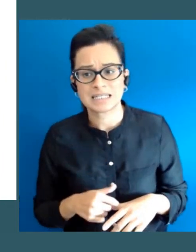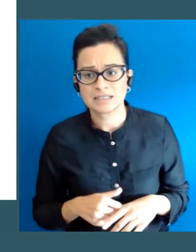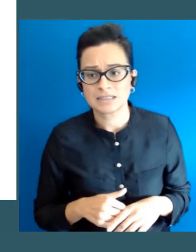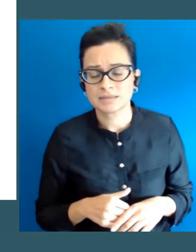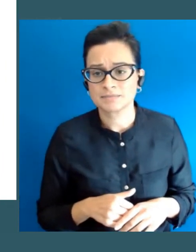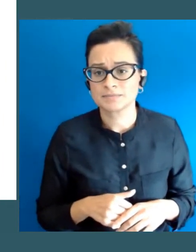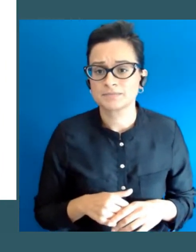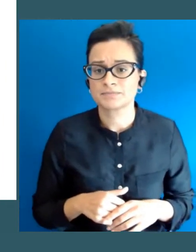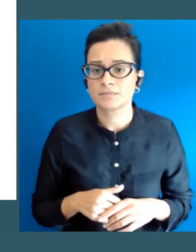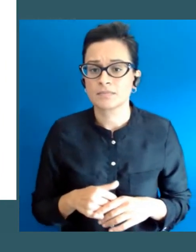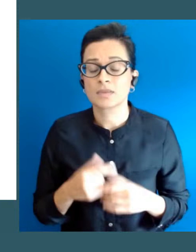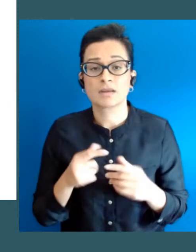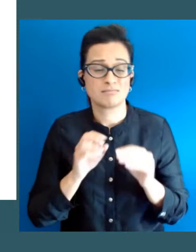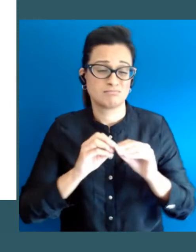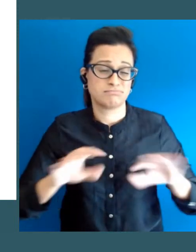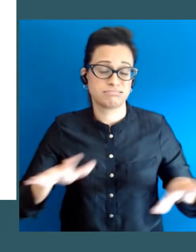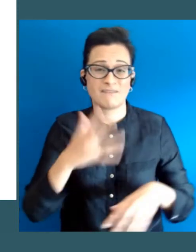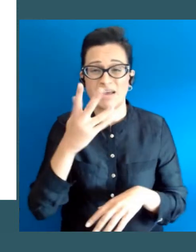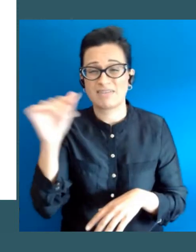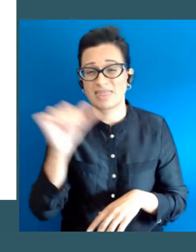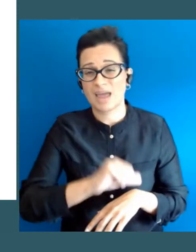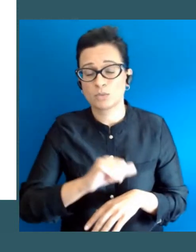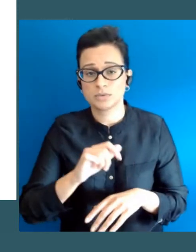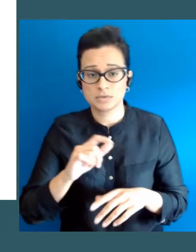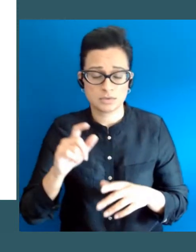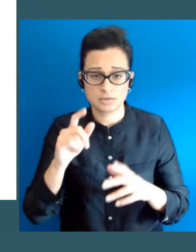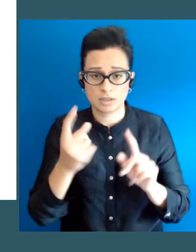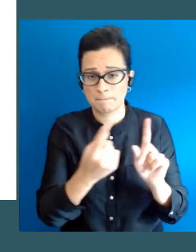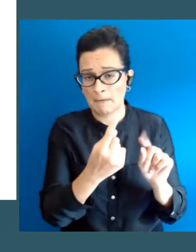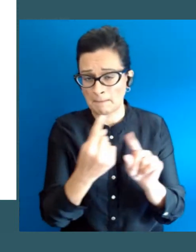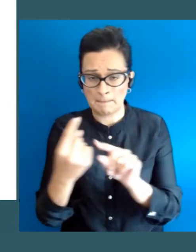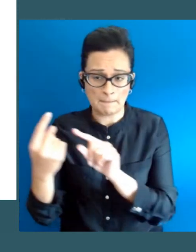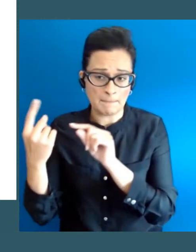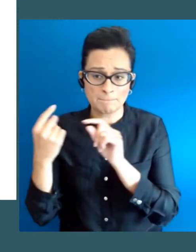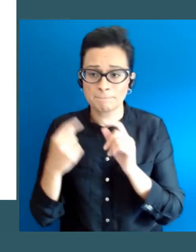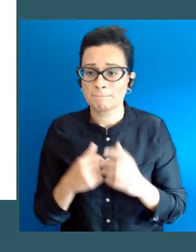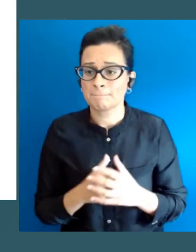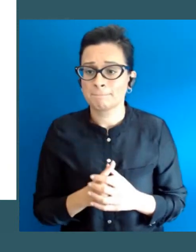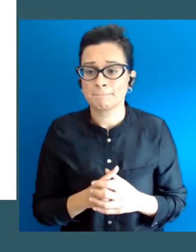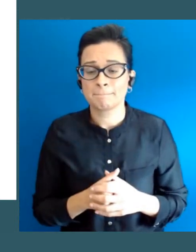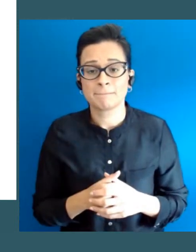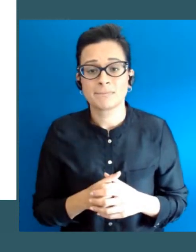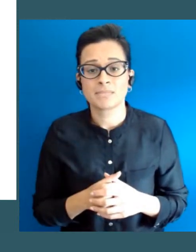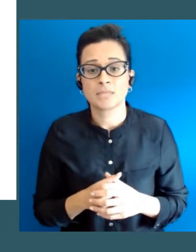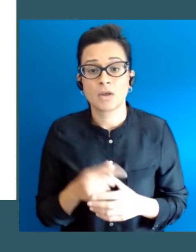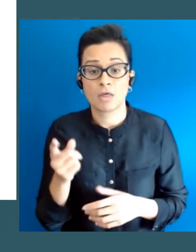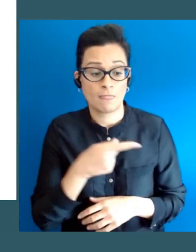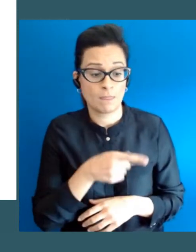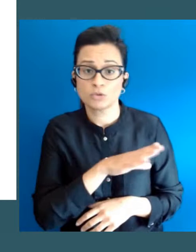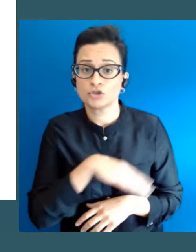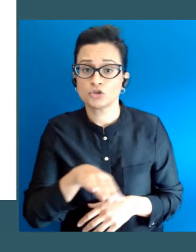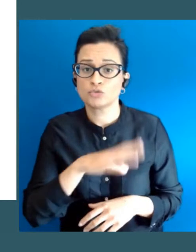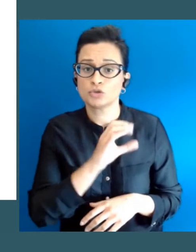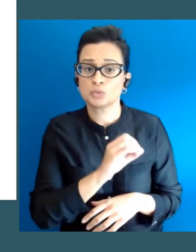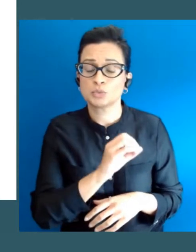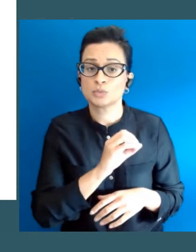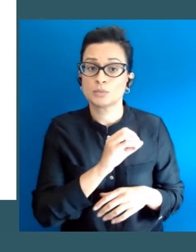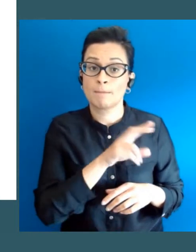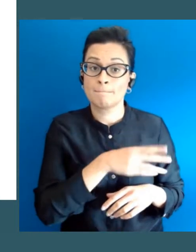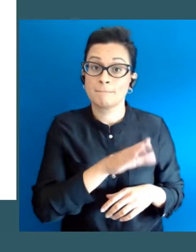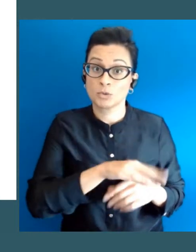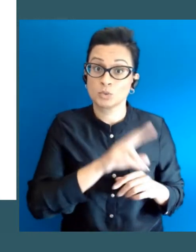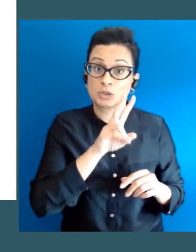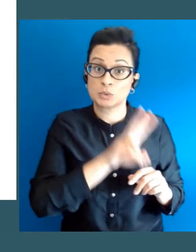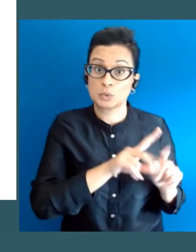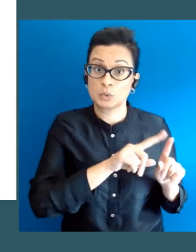out to a significant number of parents with children between the ages of 2 and 11,